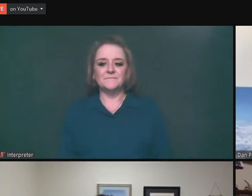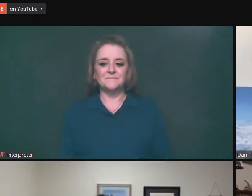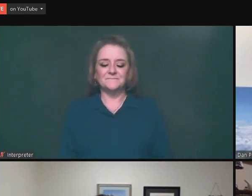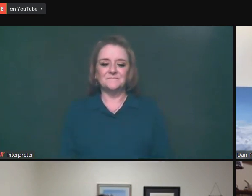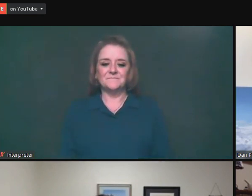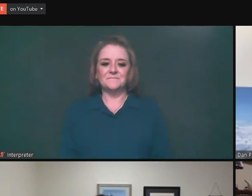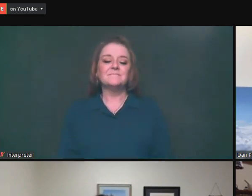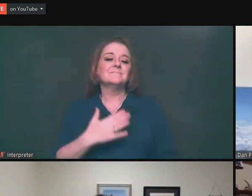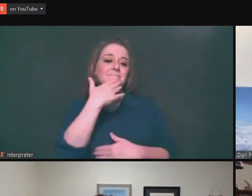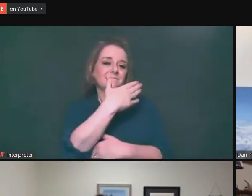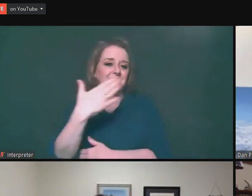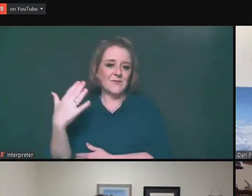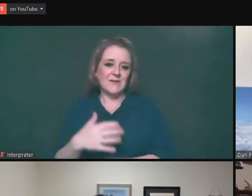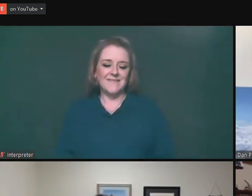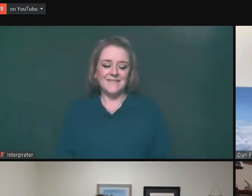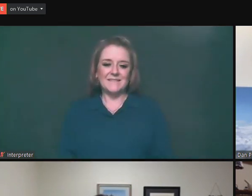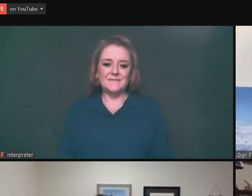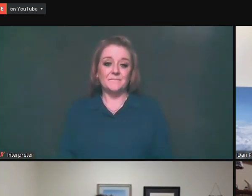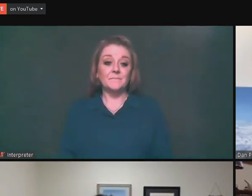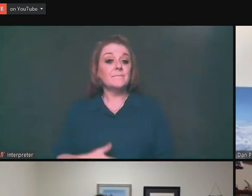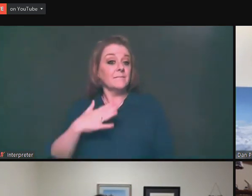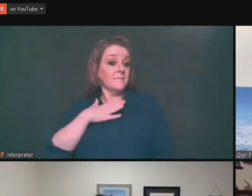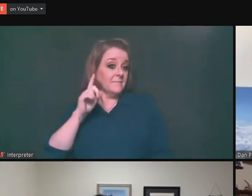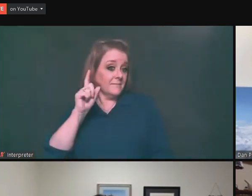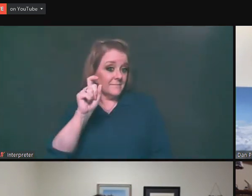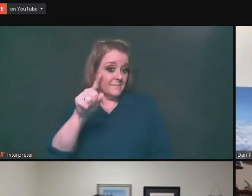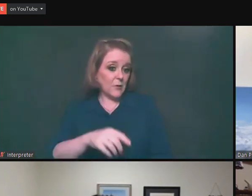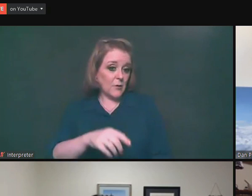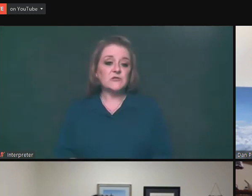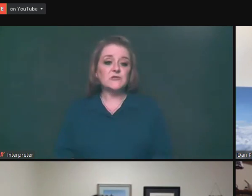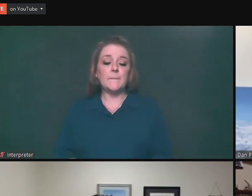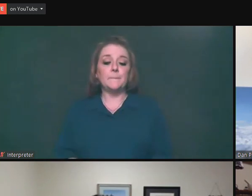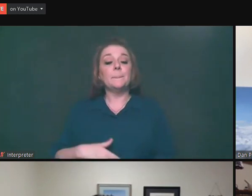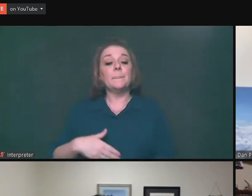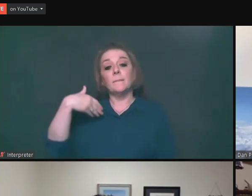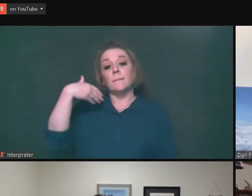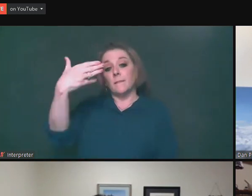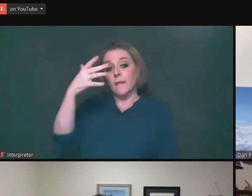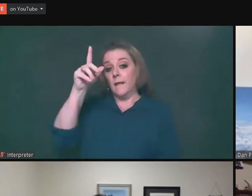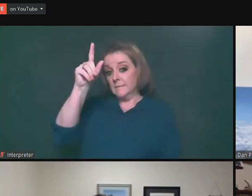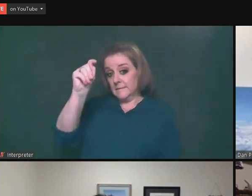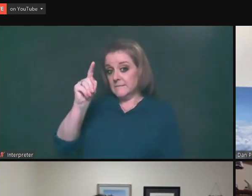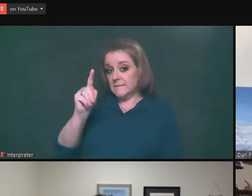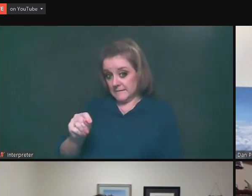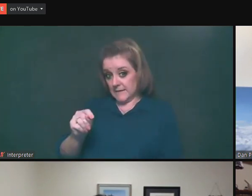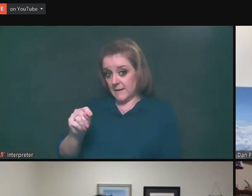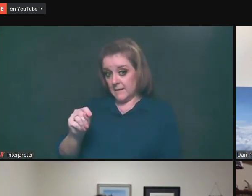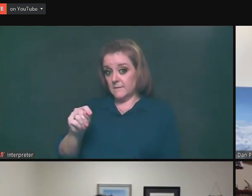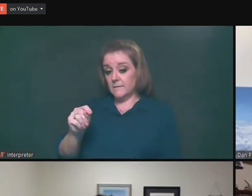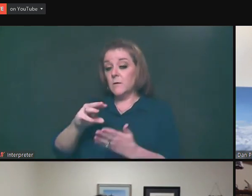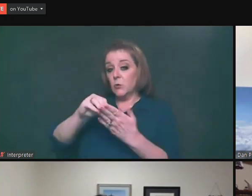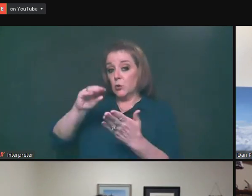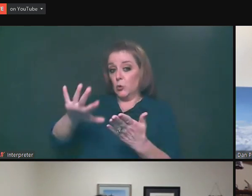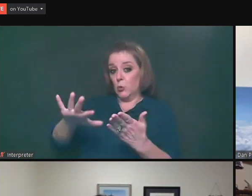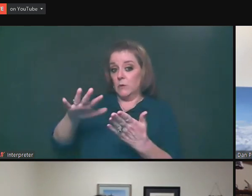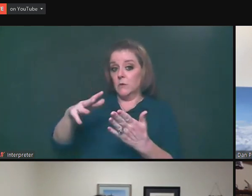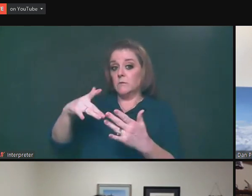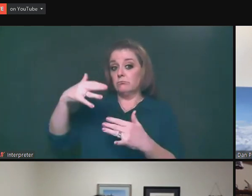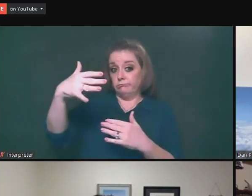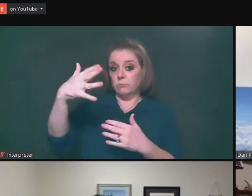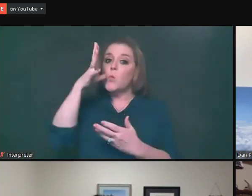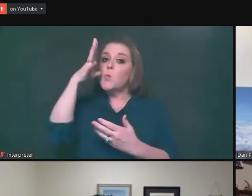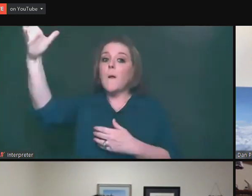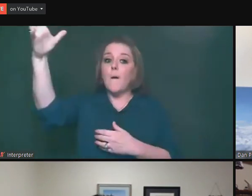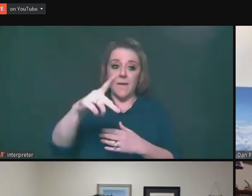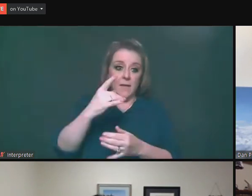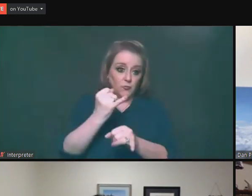Good morning, everyone. My question is this: with tech students coming back on campus and them possibly